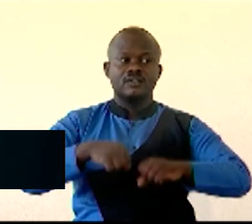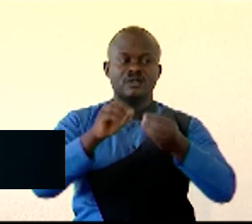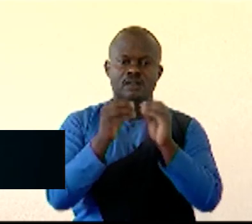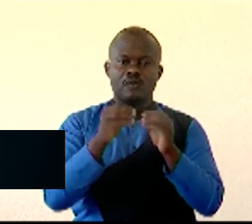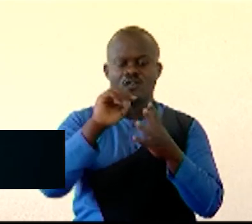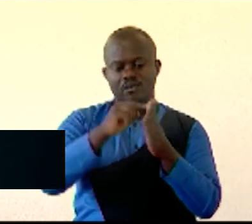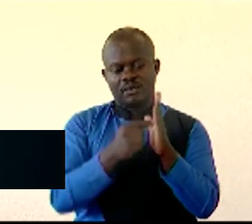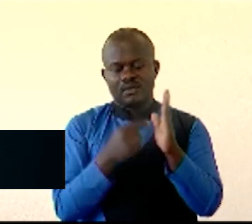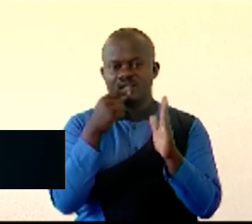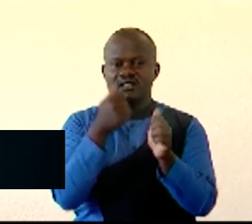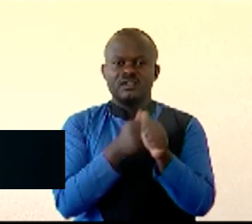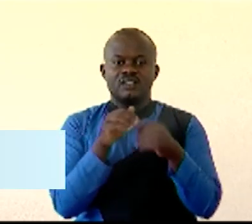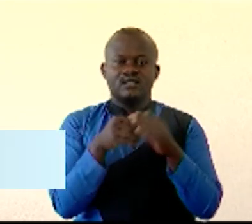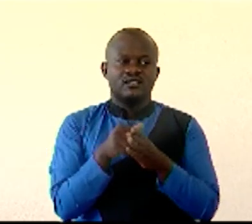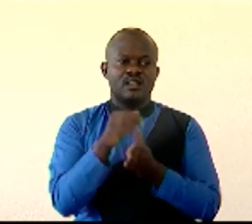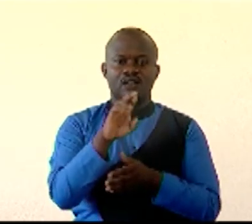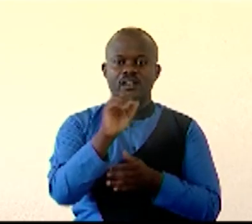particles which are reacting.